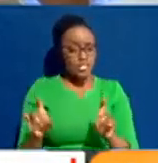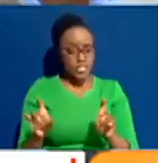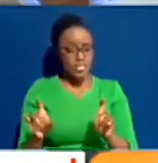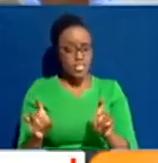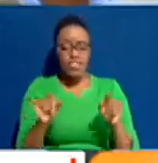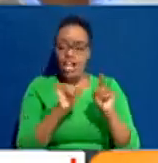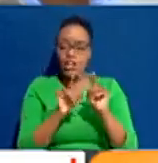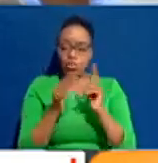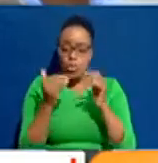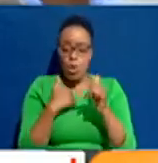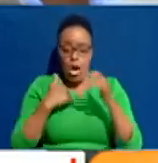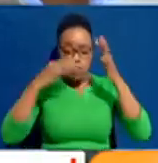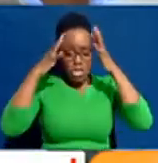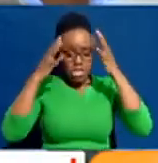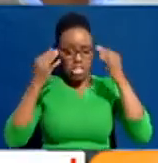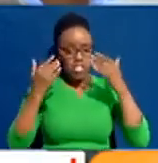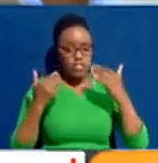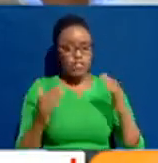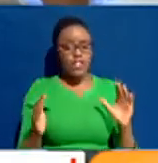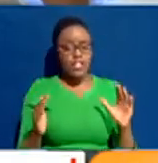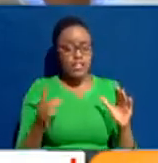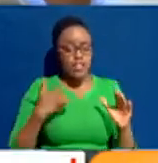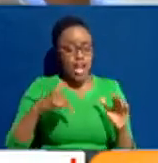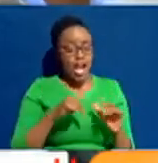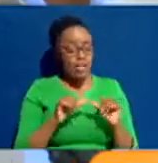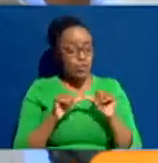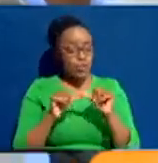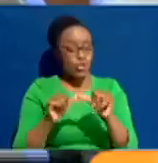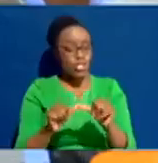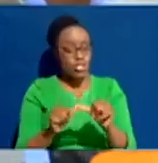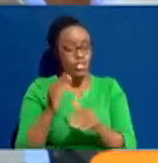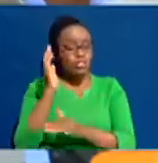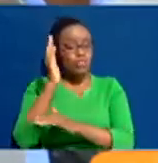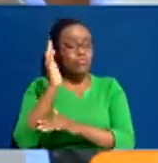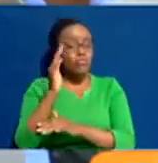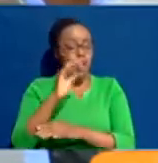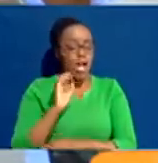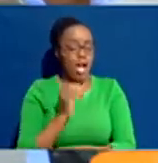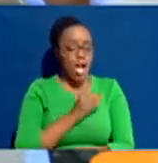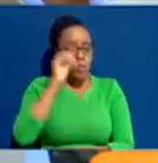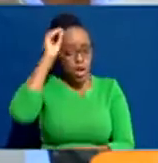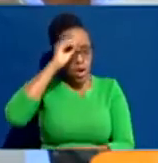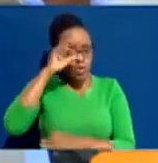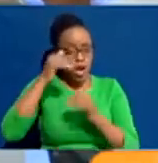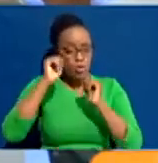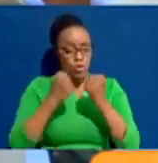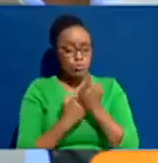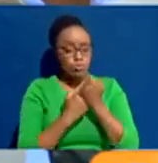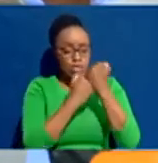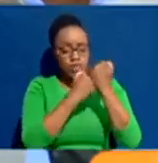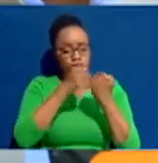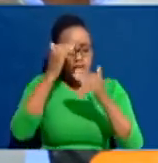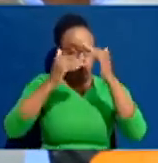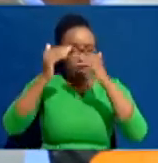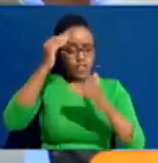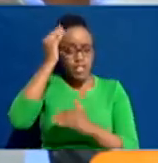And now that he has taken a position, do we still go to present our views how to finance university